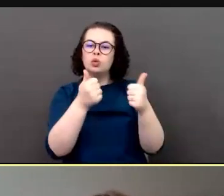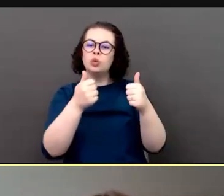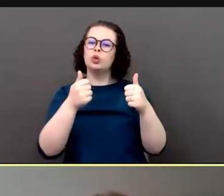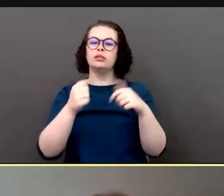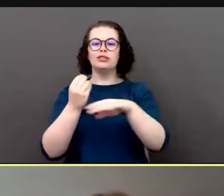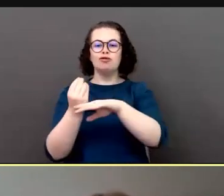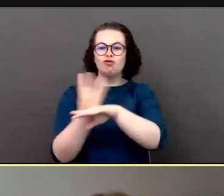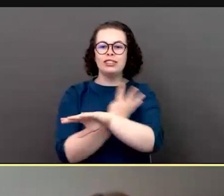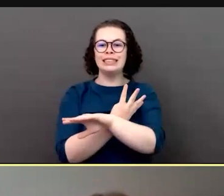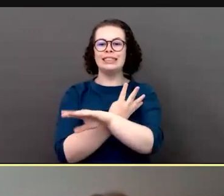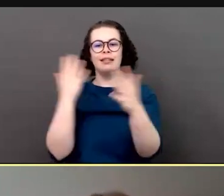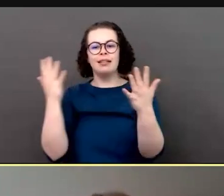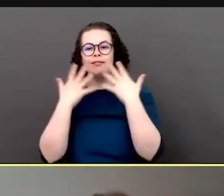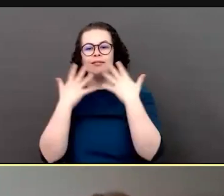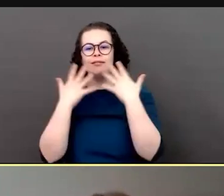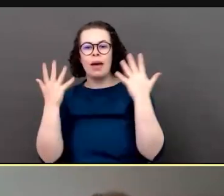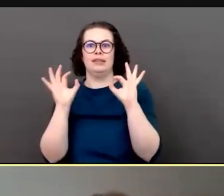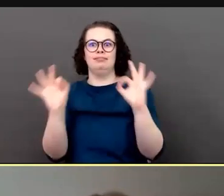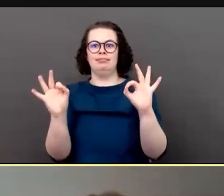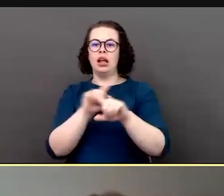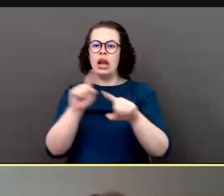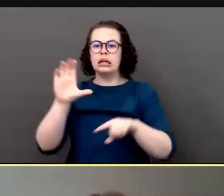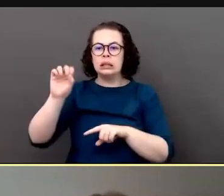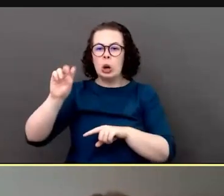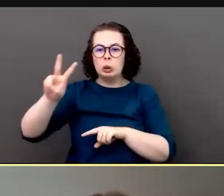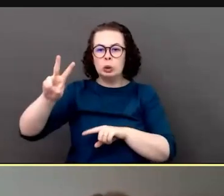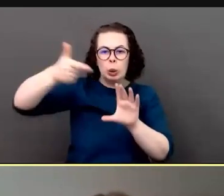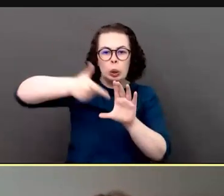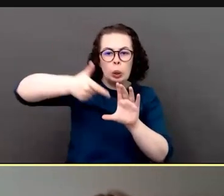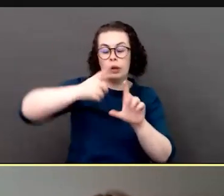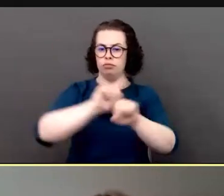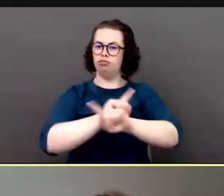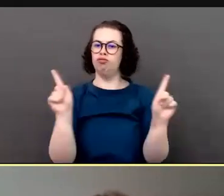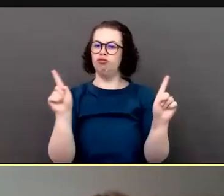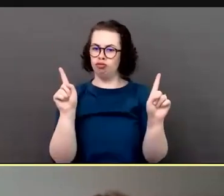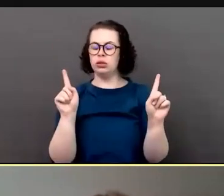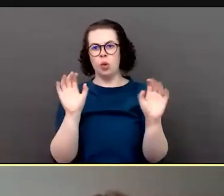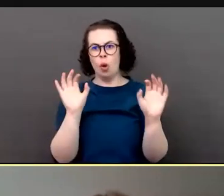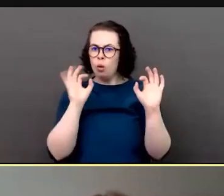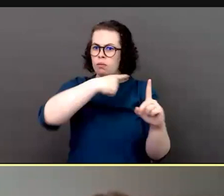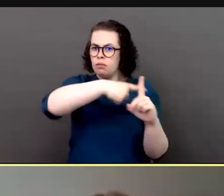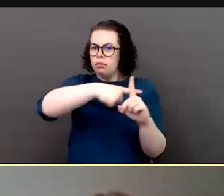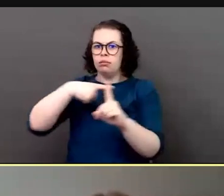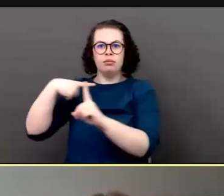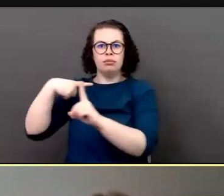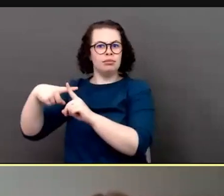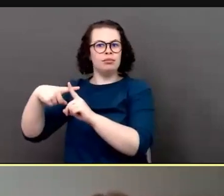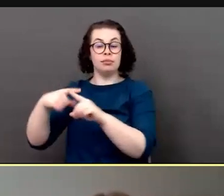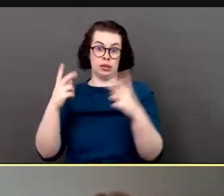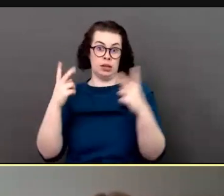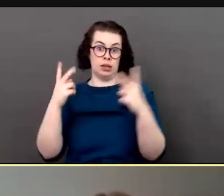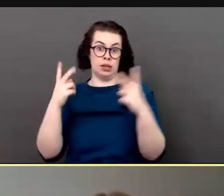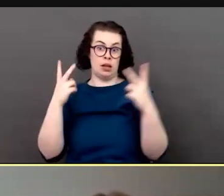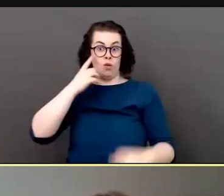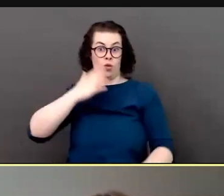remove and to prevent all the barriers for persons with disabilities. This is a very important point as for the European